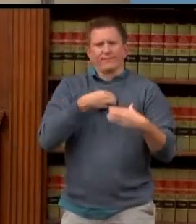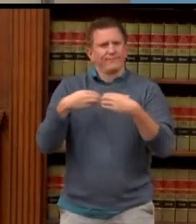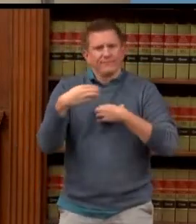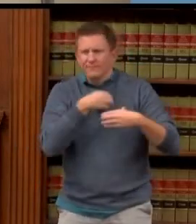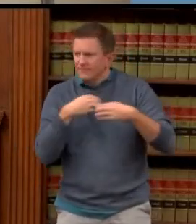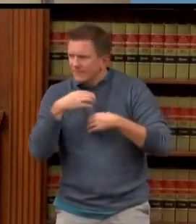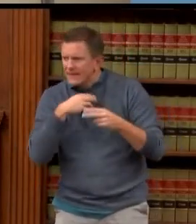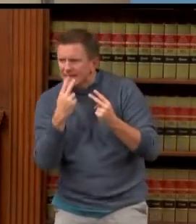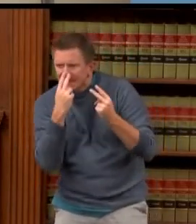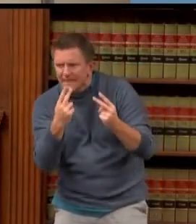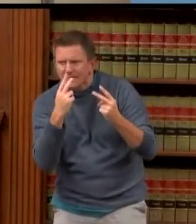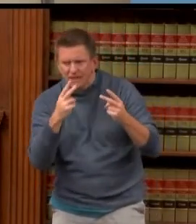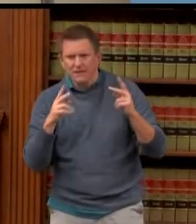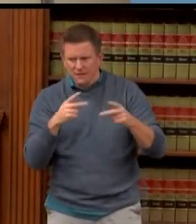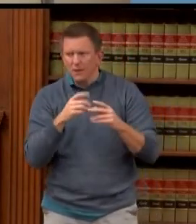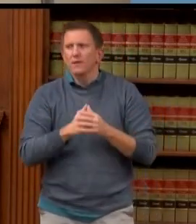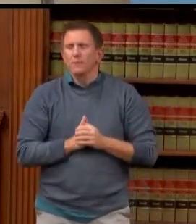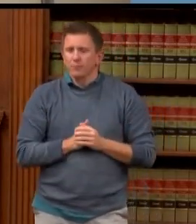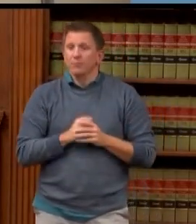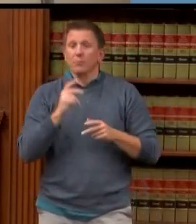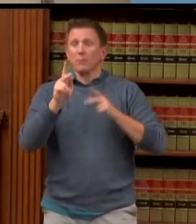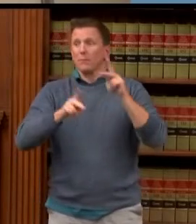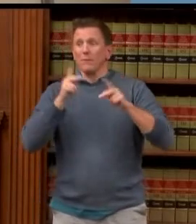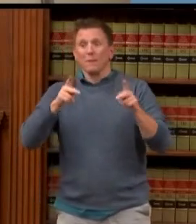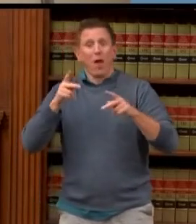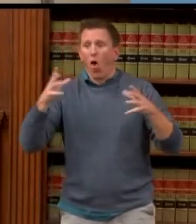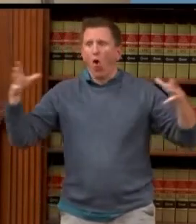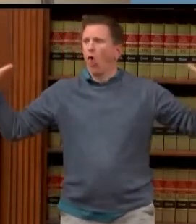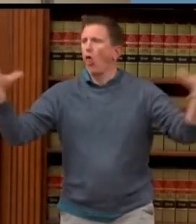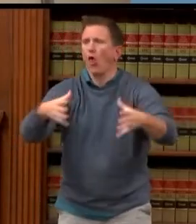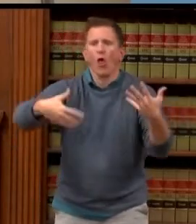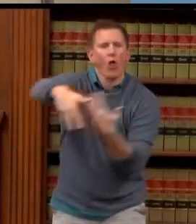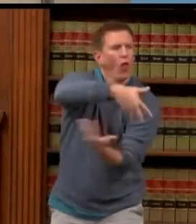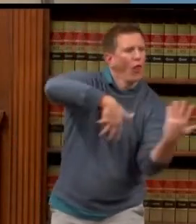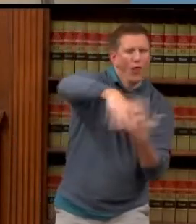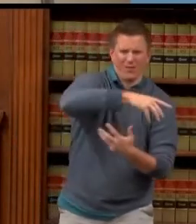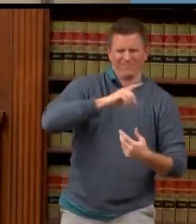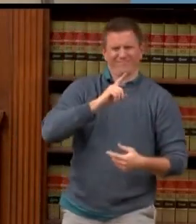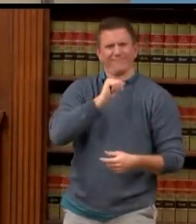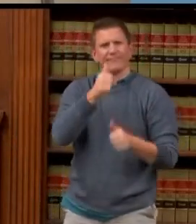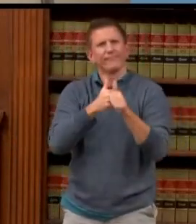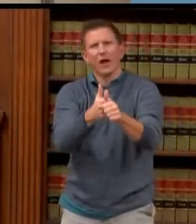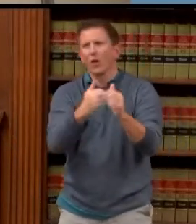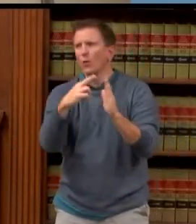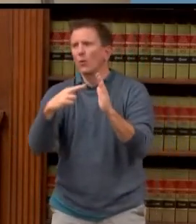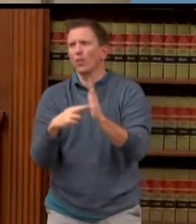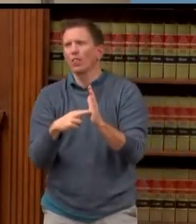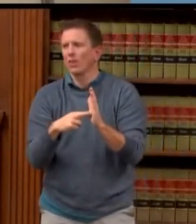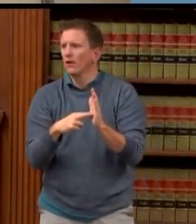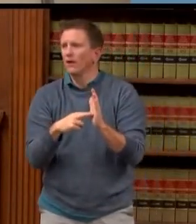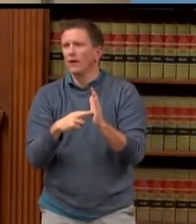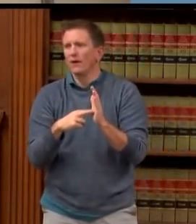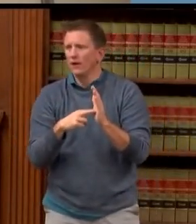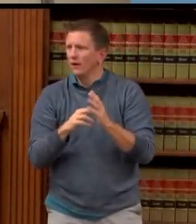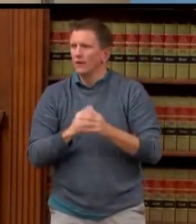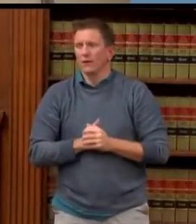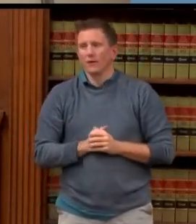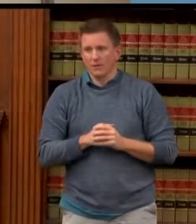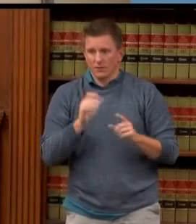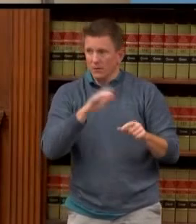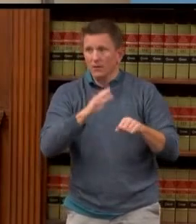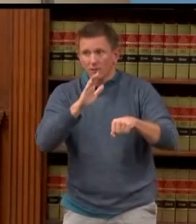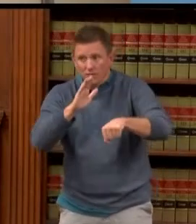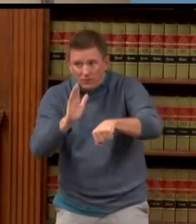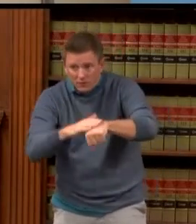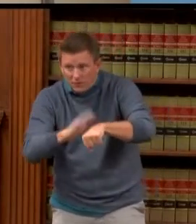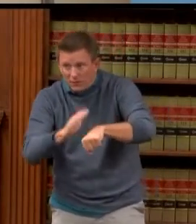large groups are not complying. If we didn't have the teeth of this order to back us up, we would struggle with nothing else but to